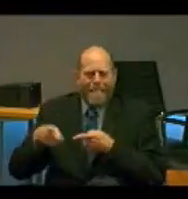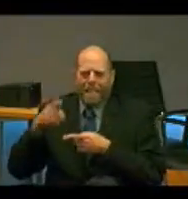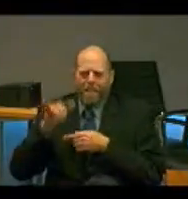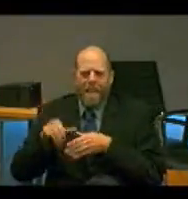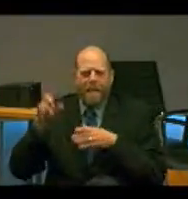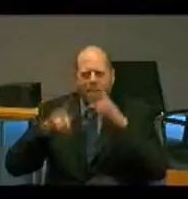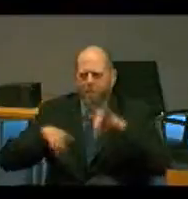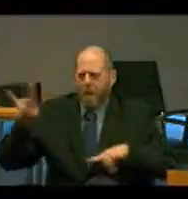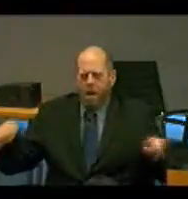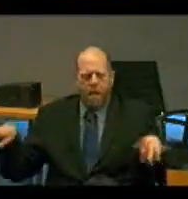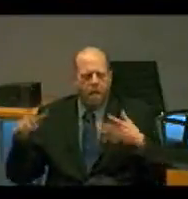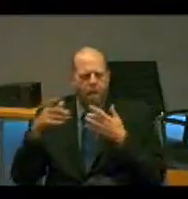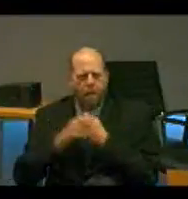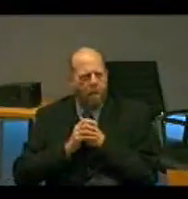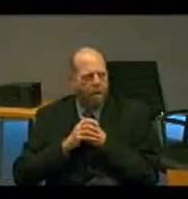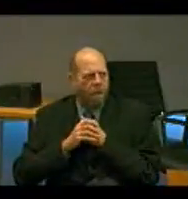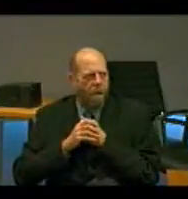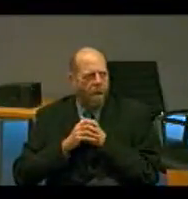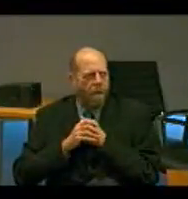disparities